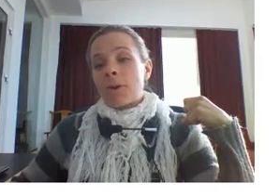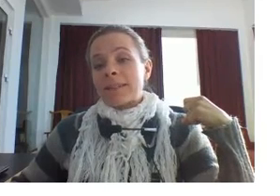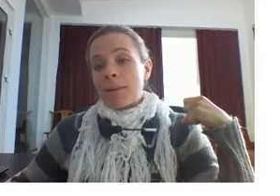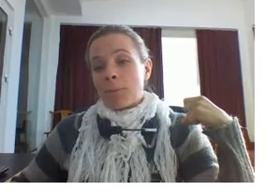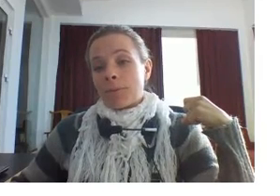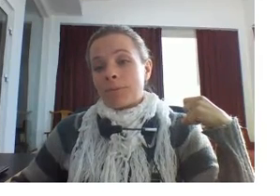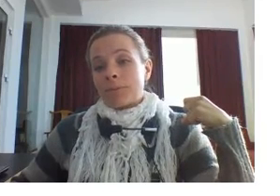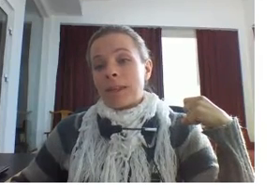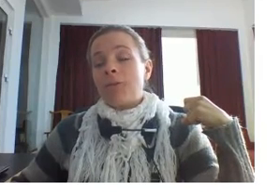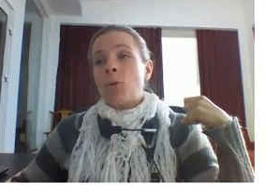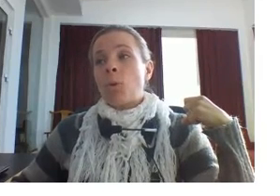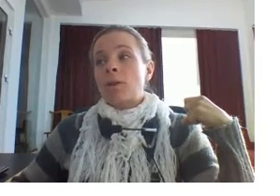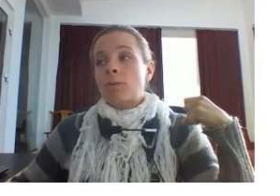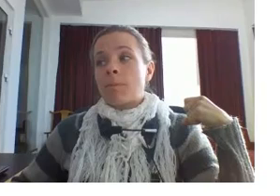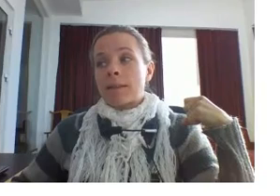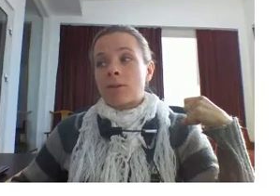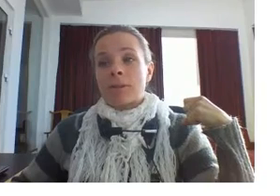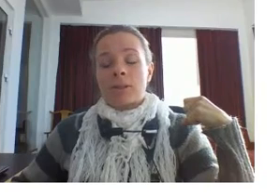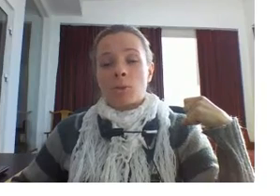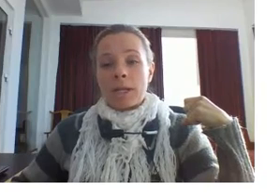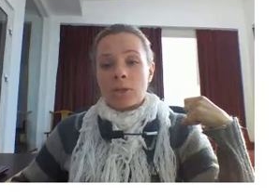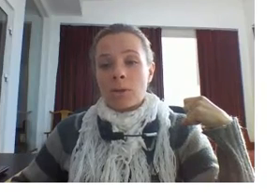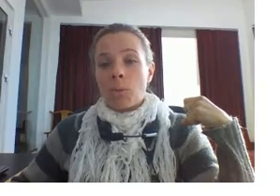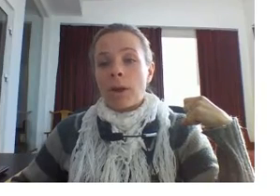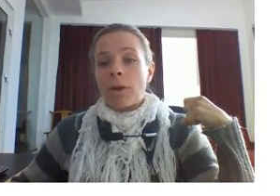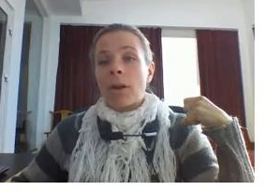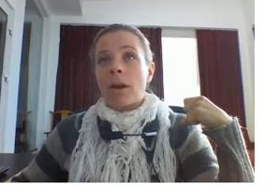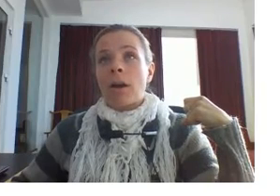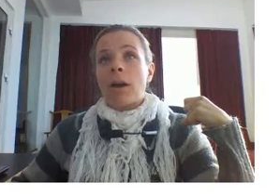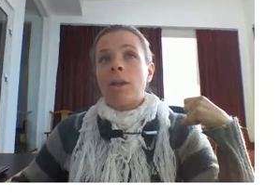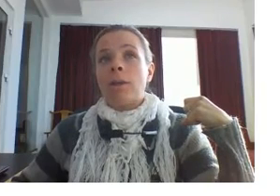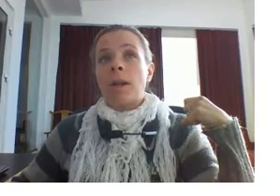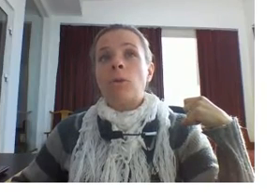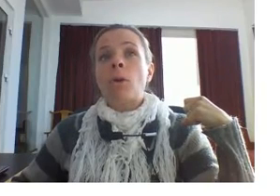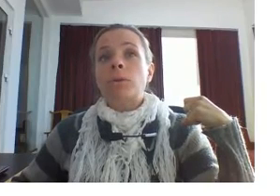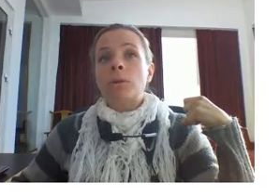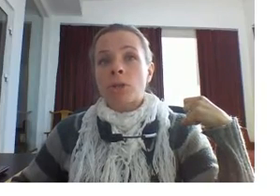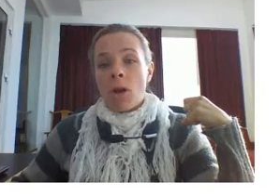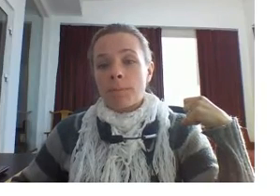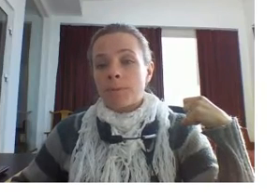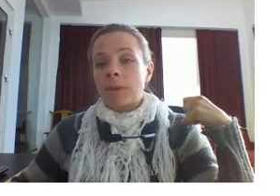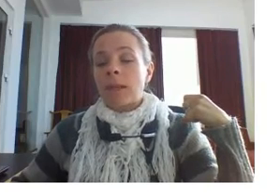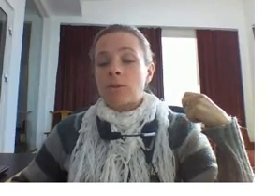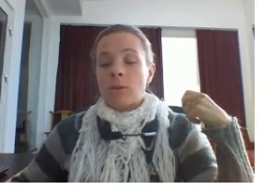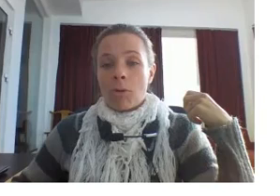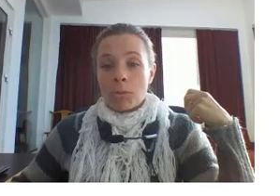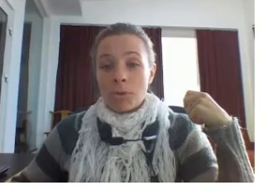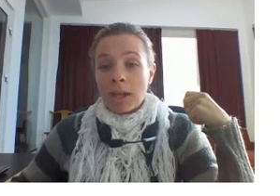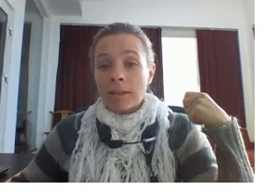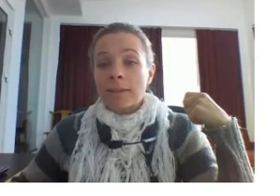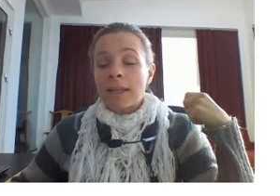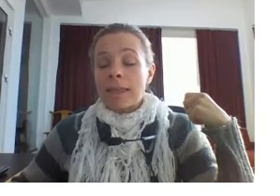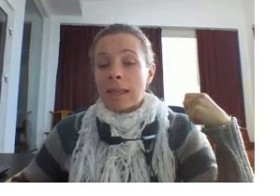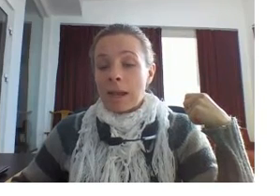For example if you want to master a situation where when you go to a shop that you can